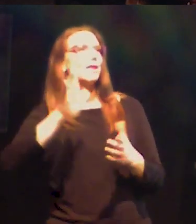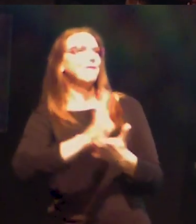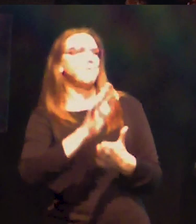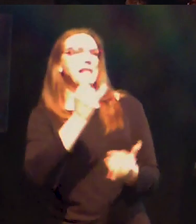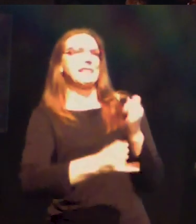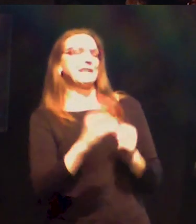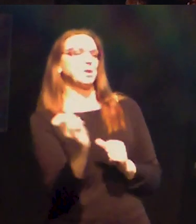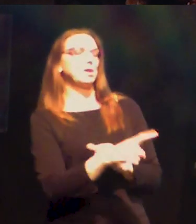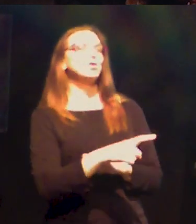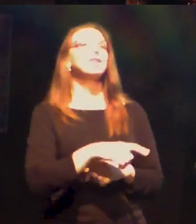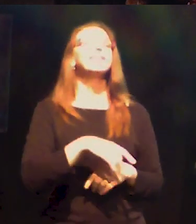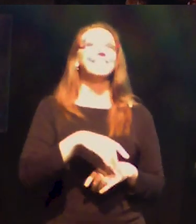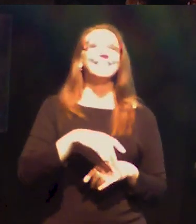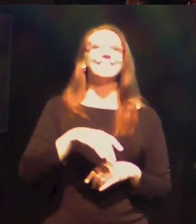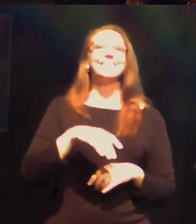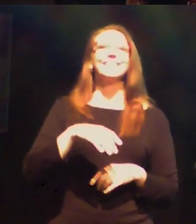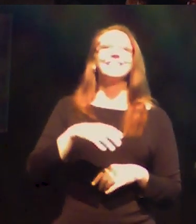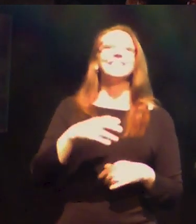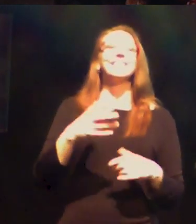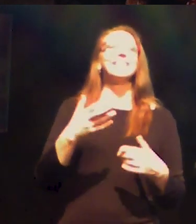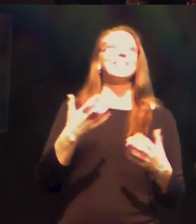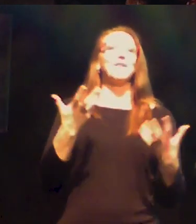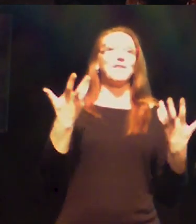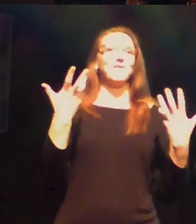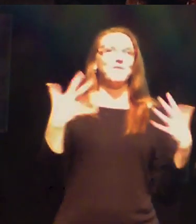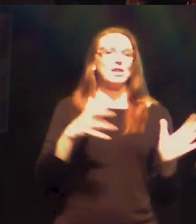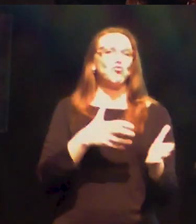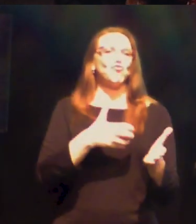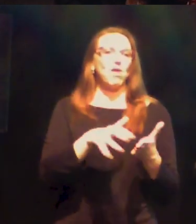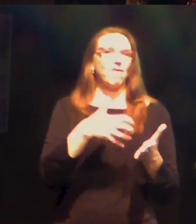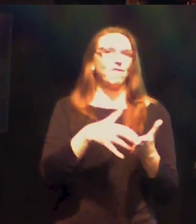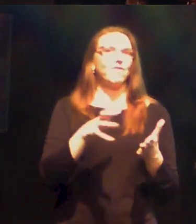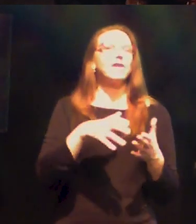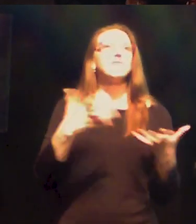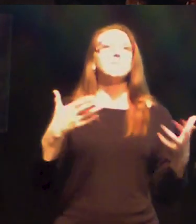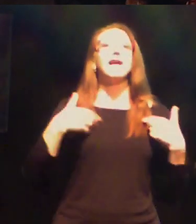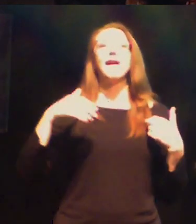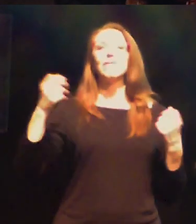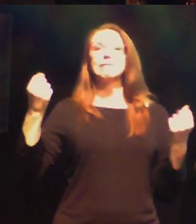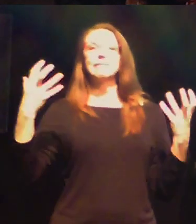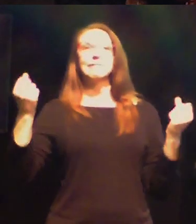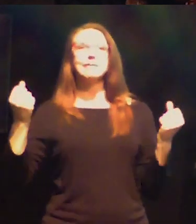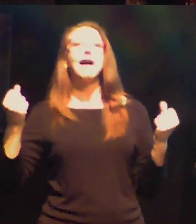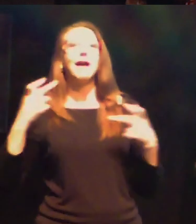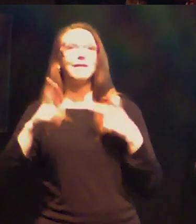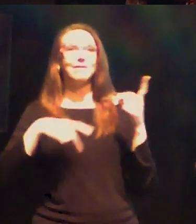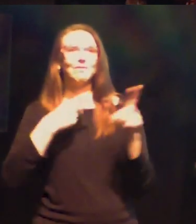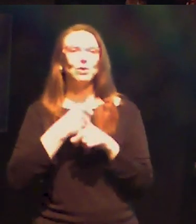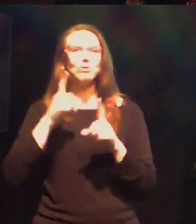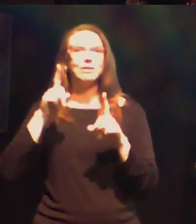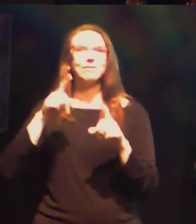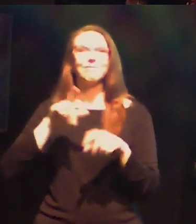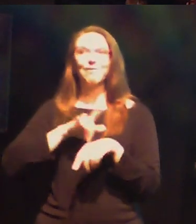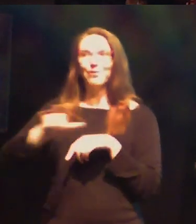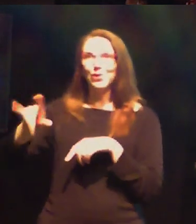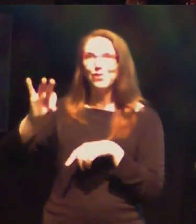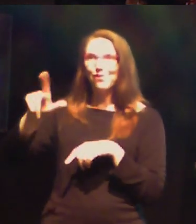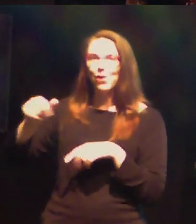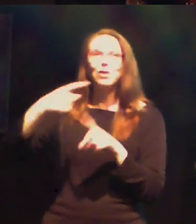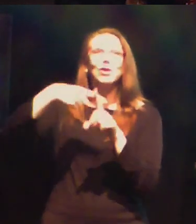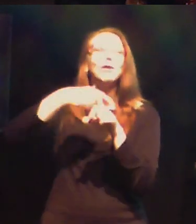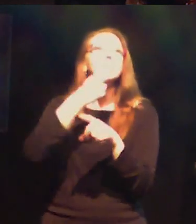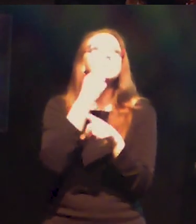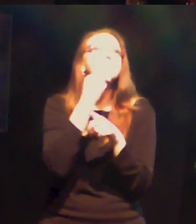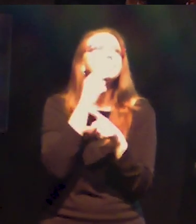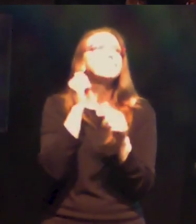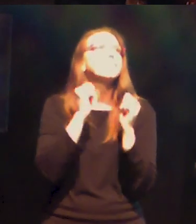question. Yeah, we finished a rough cut of the film, and we had an ASL version, and we flew it to Florida, and we rented a little